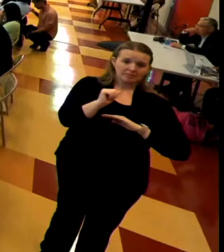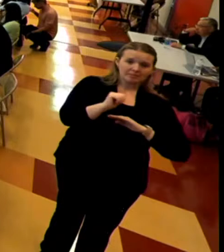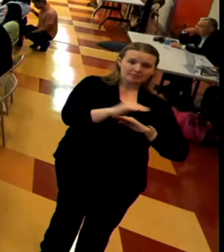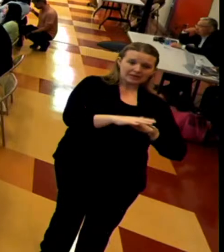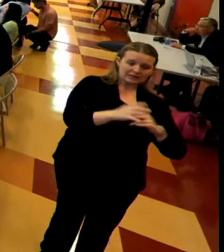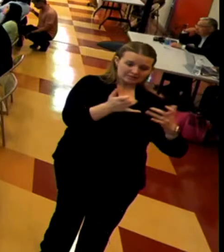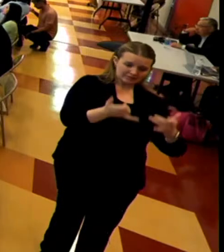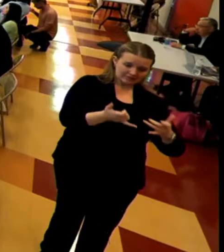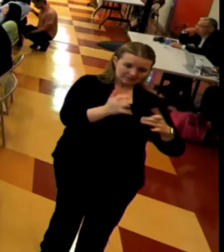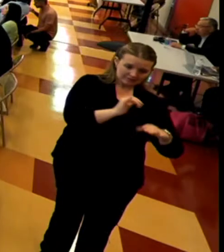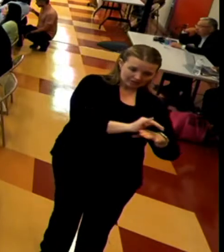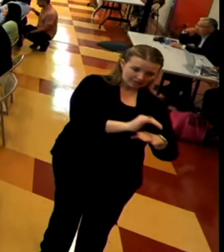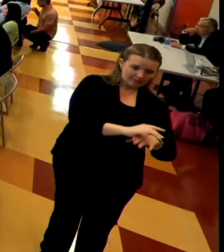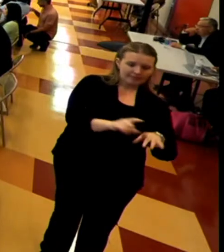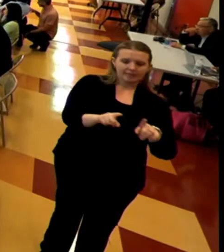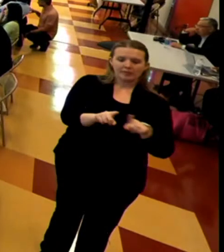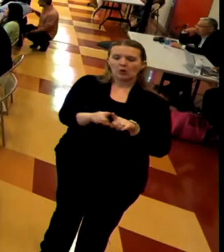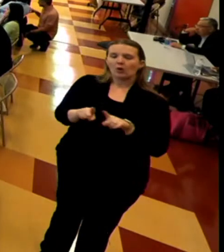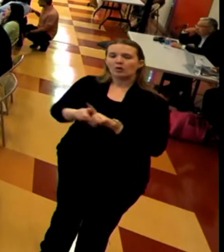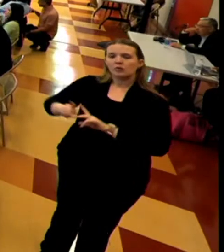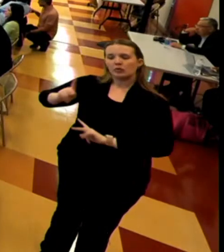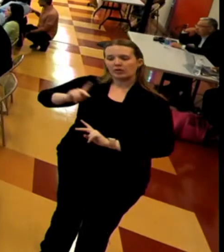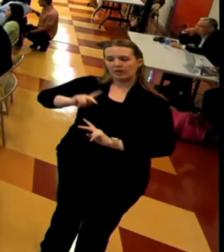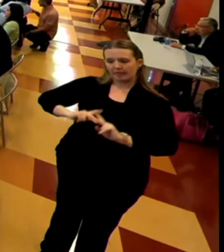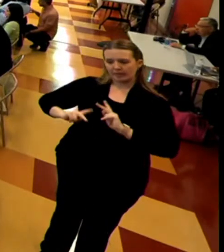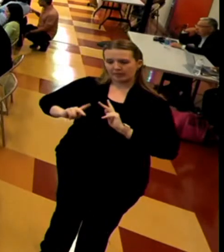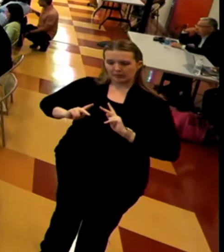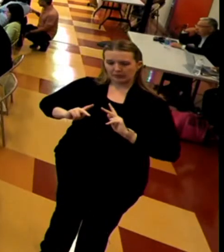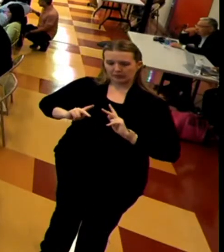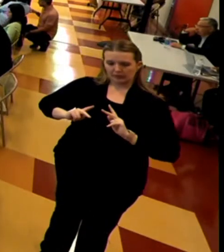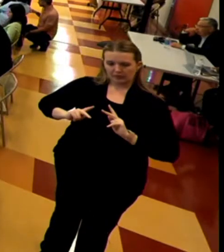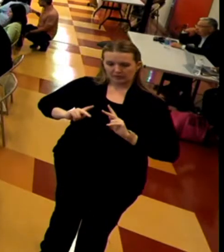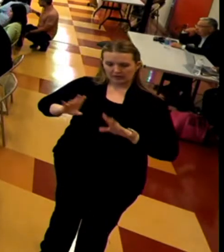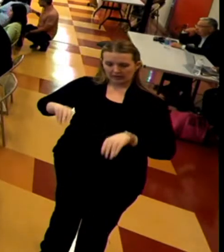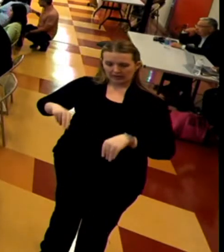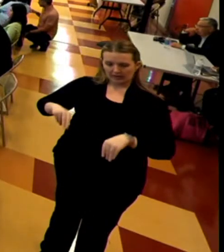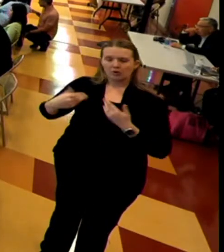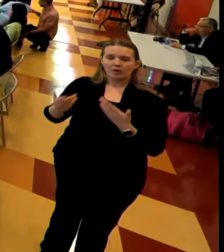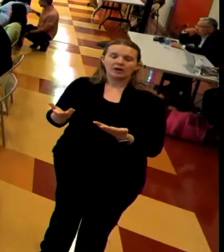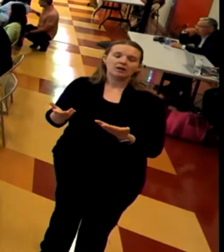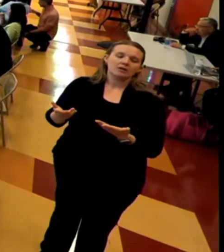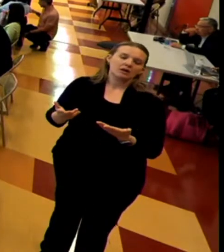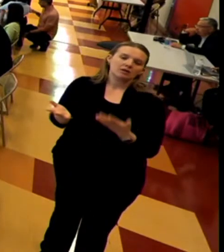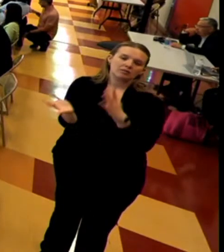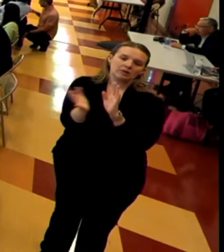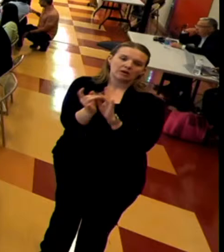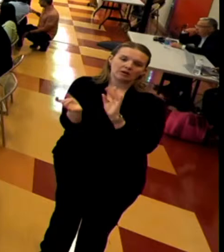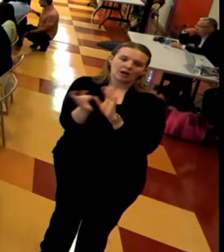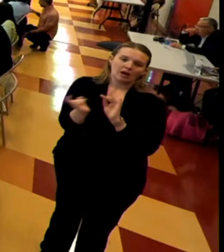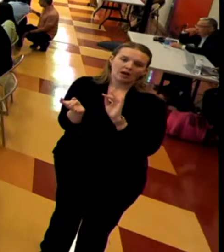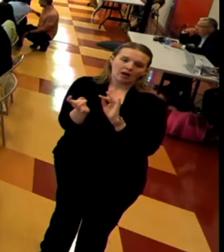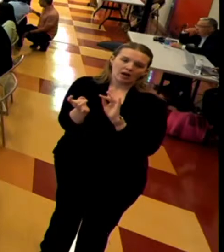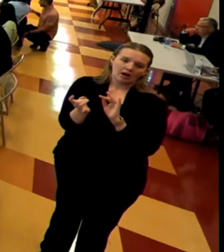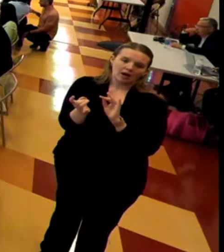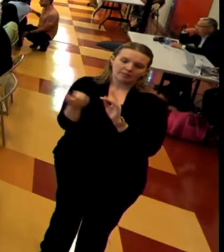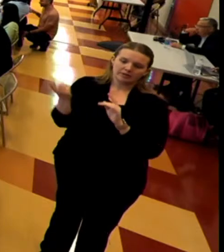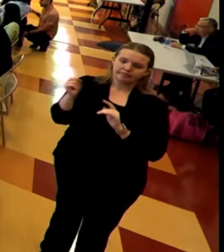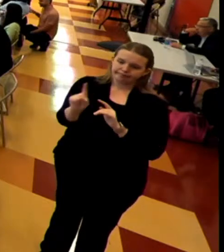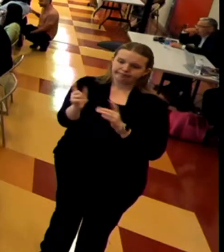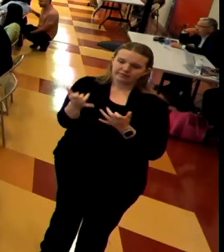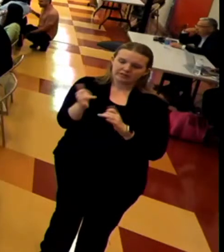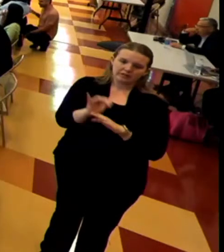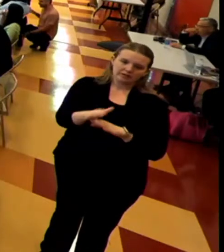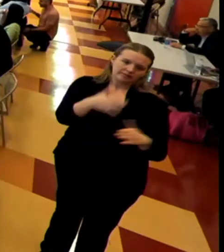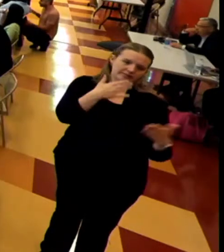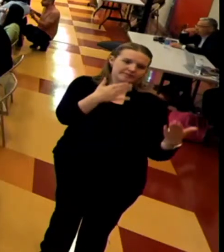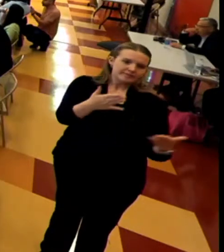this evening, and also the individuals who provided their comments here this evening. Thank you